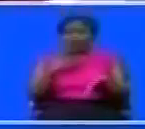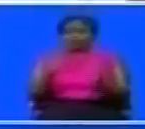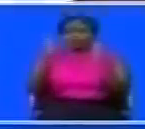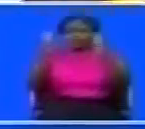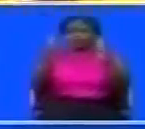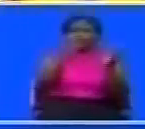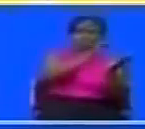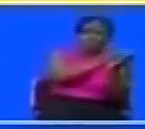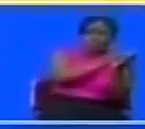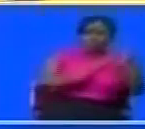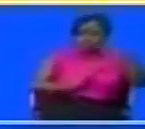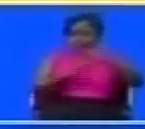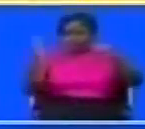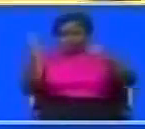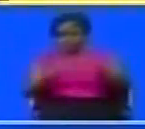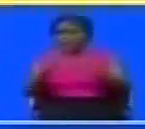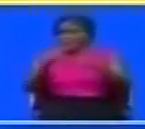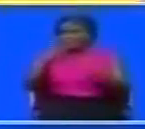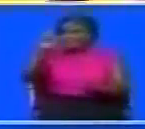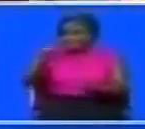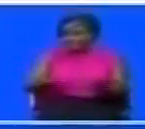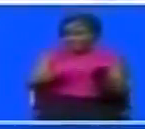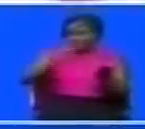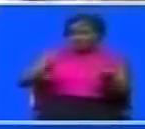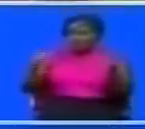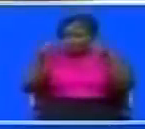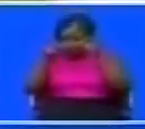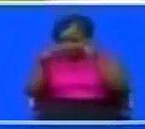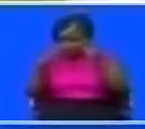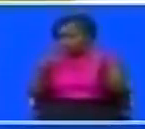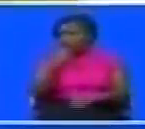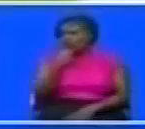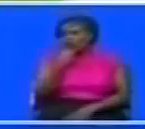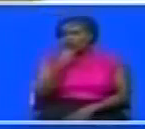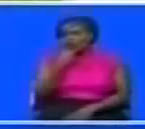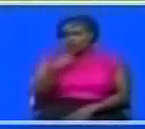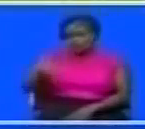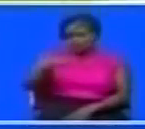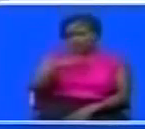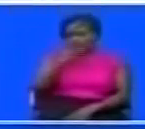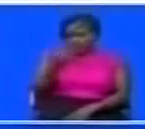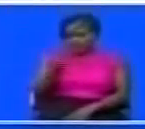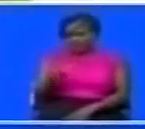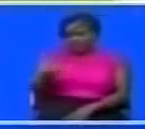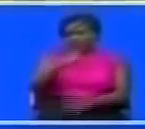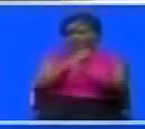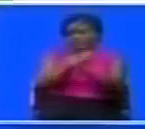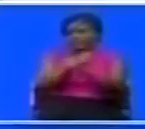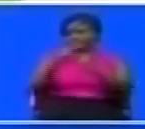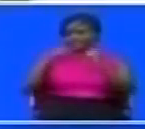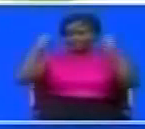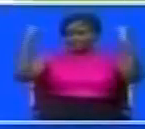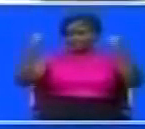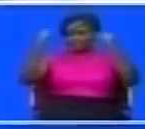top 8, lakini itawalazimu kubandua nje Gor Mahia. We also deserve to be where we are because we are the defending champions of the